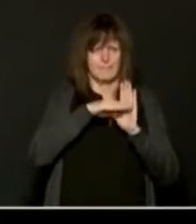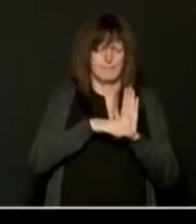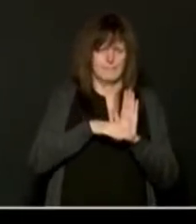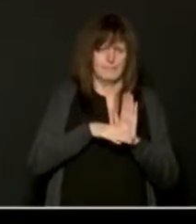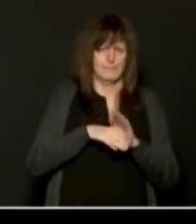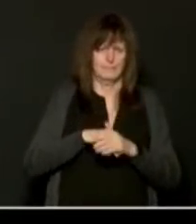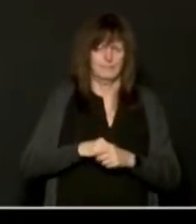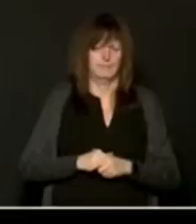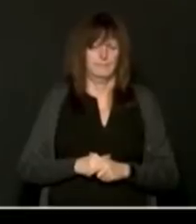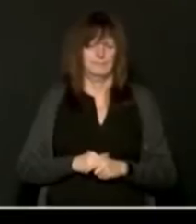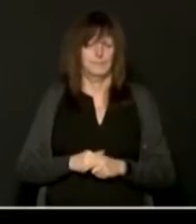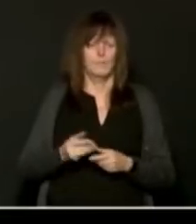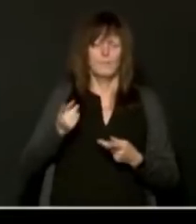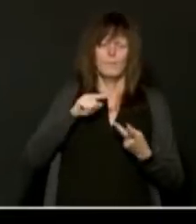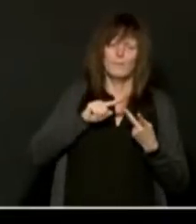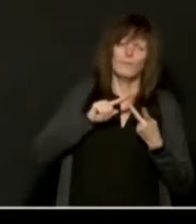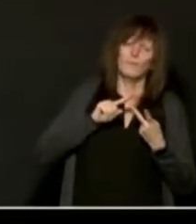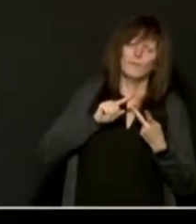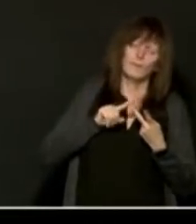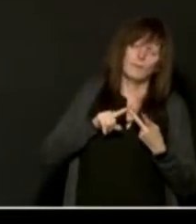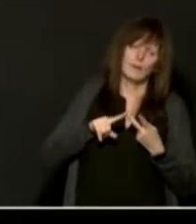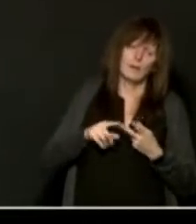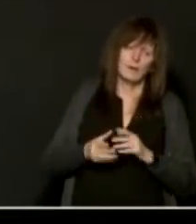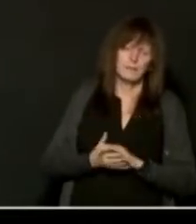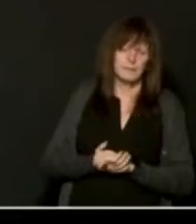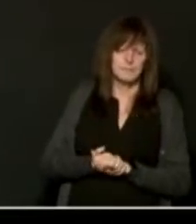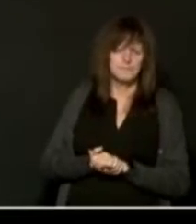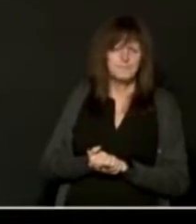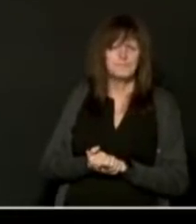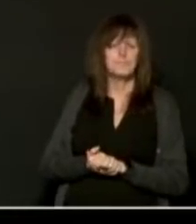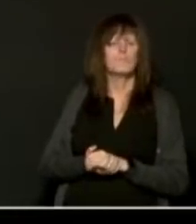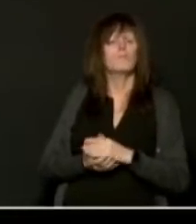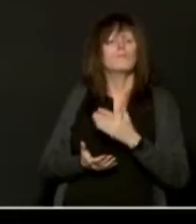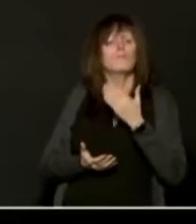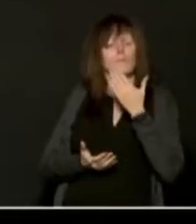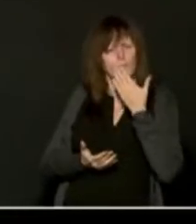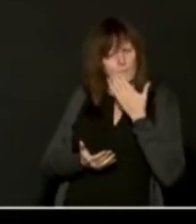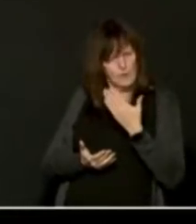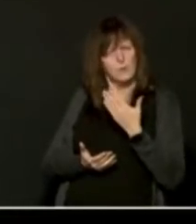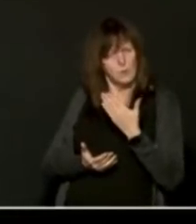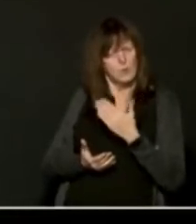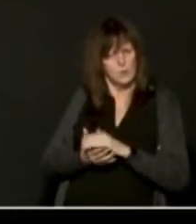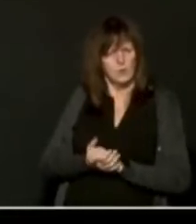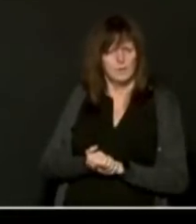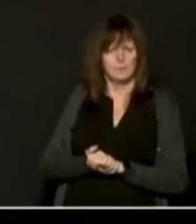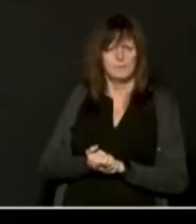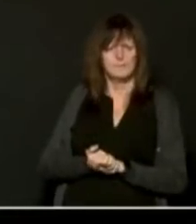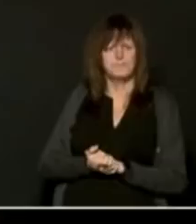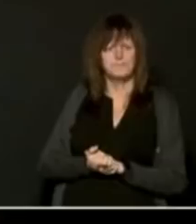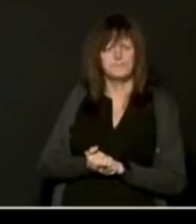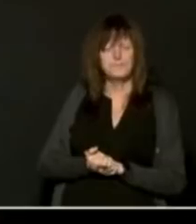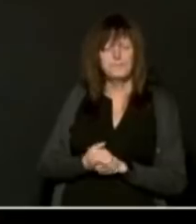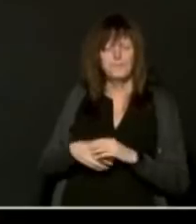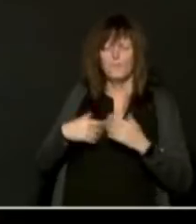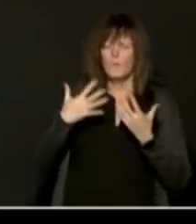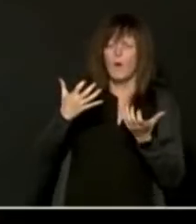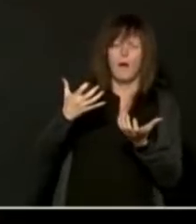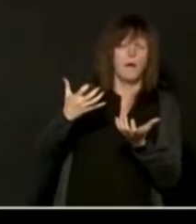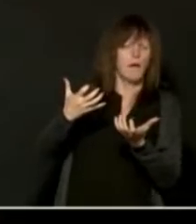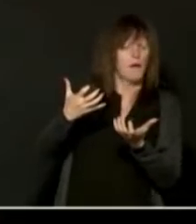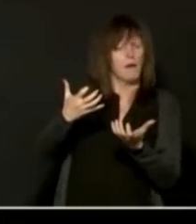Thank you for that, both of you. And just I wanted to talk a little bit about into the